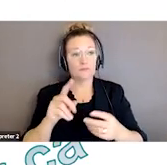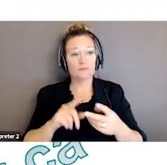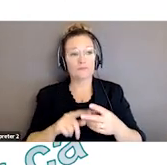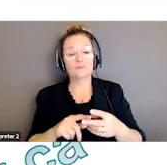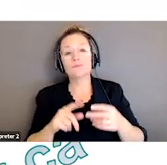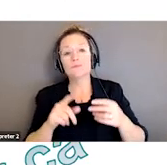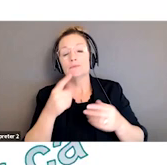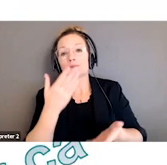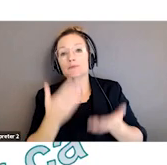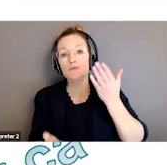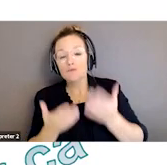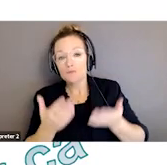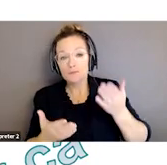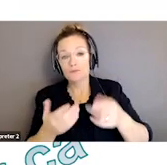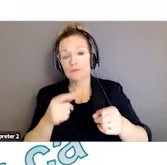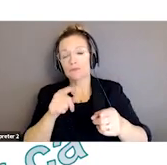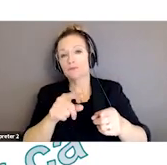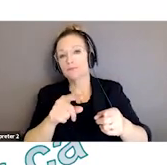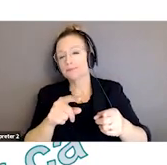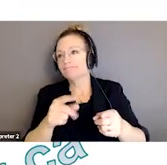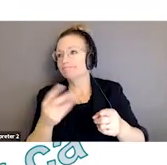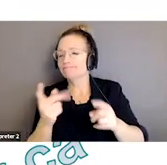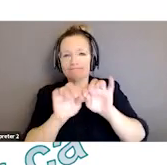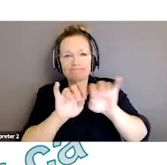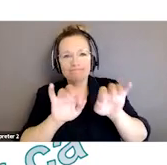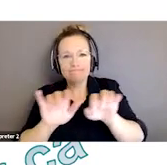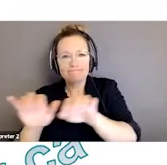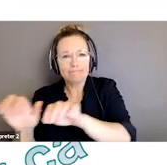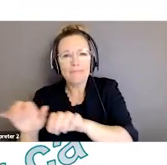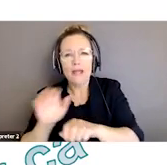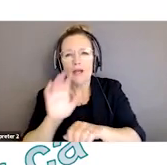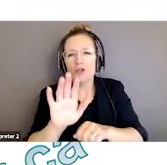domain name that includes words or a combination of words that